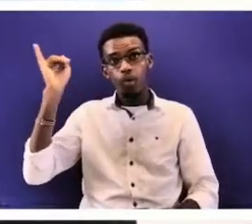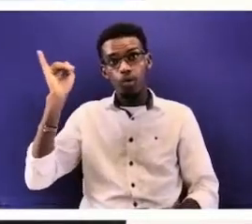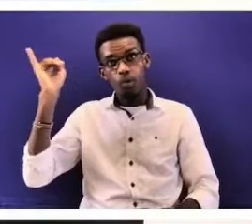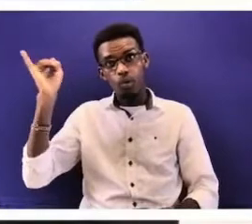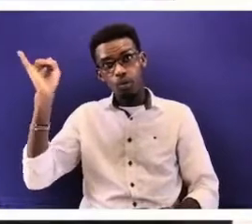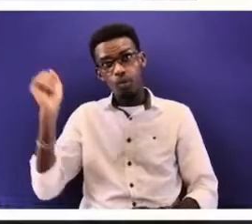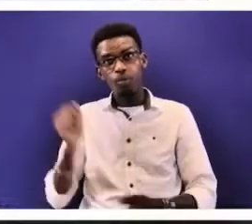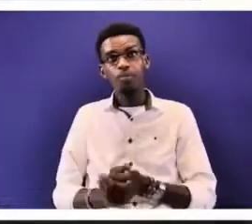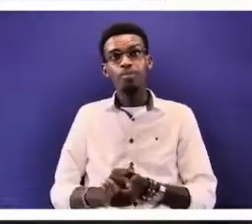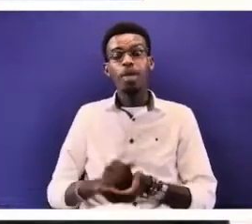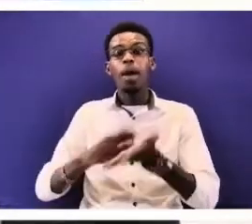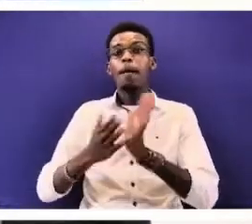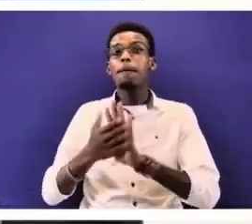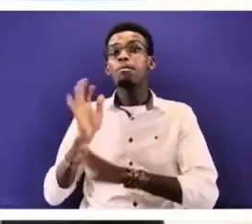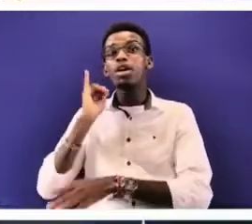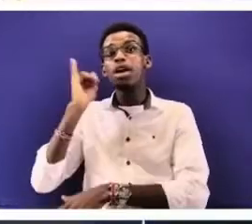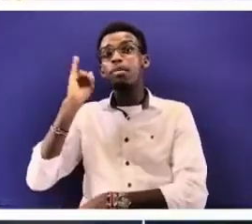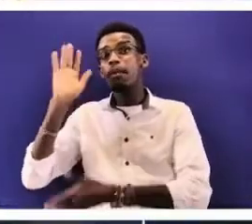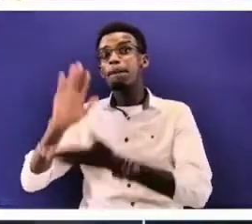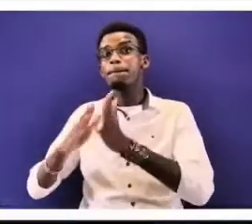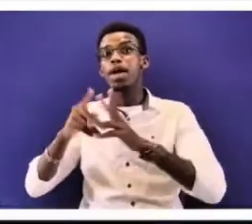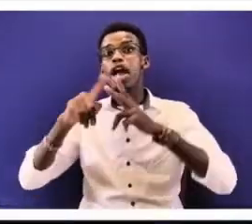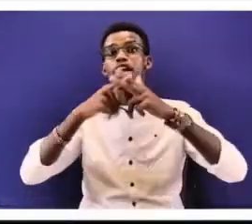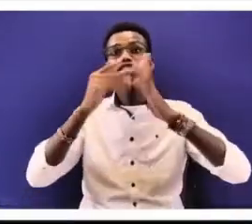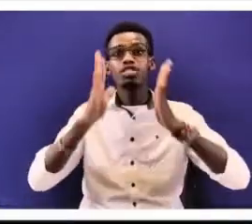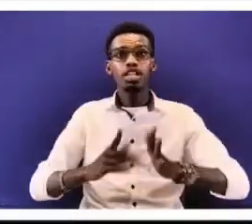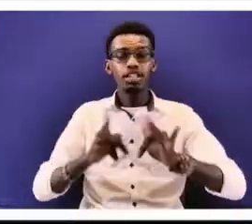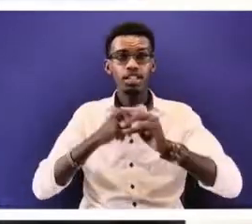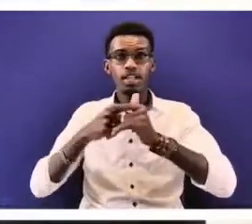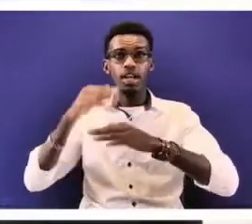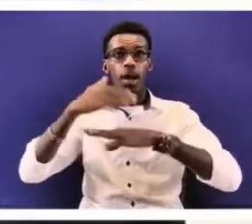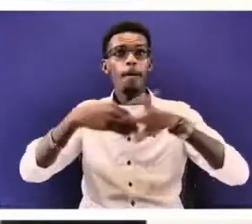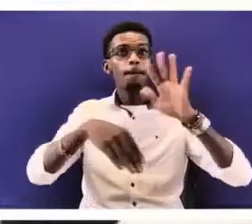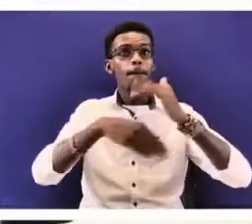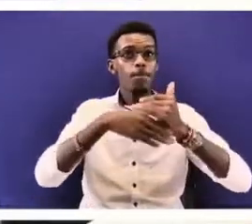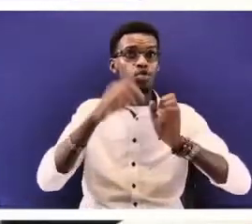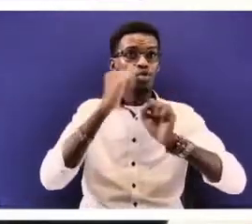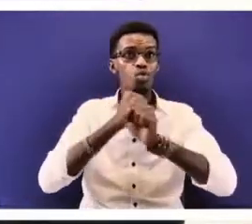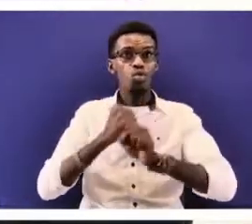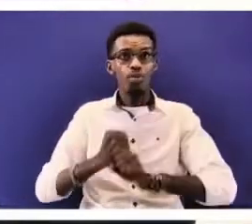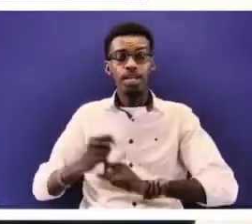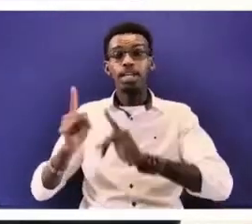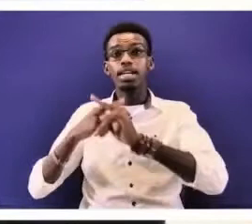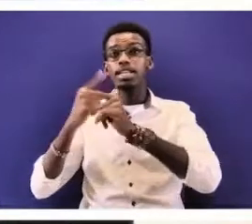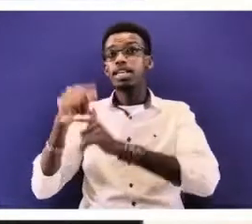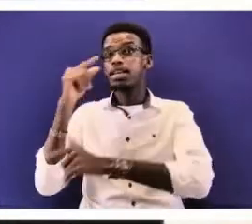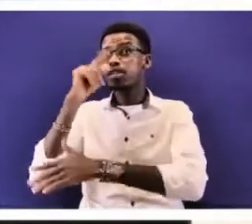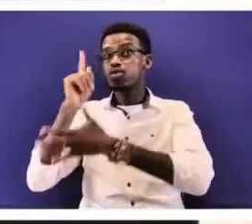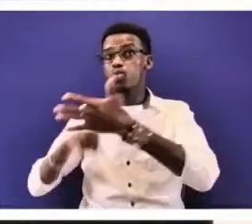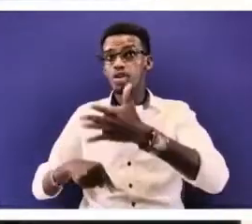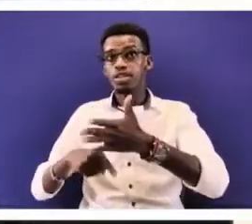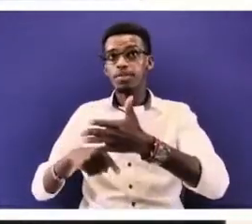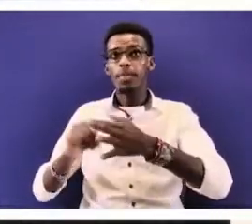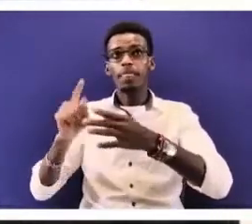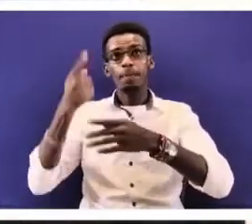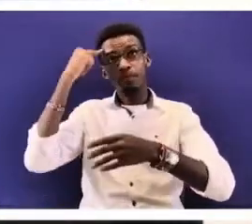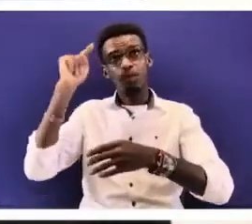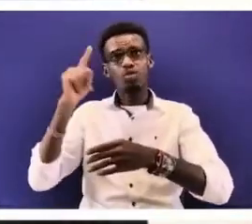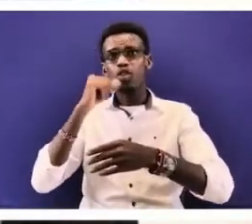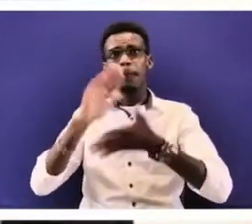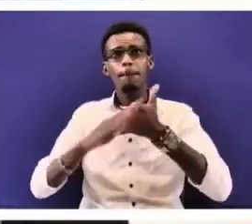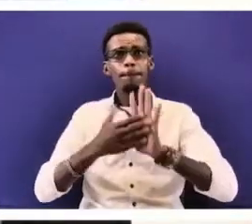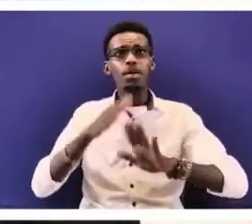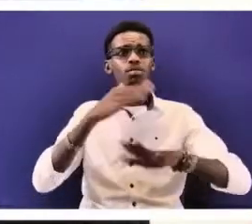Imagine being an engineer and working on a building site, and you just cut corners because you just can't be